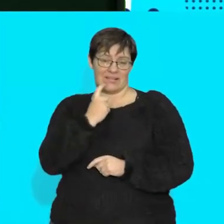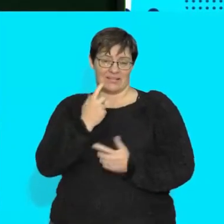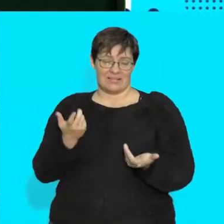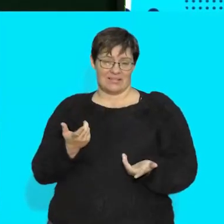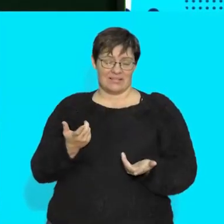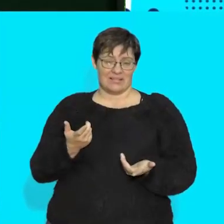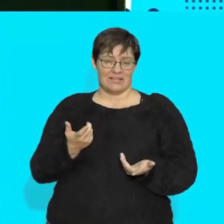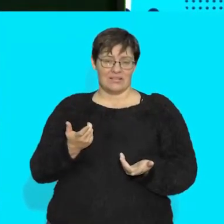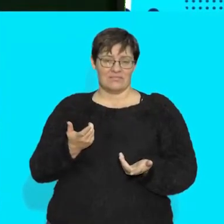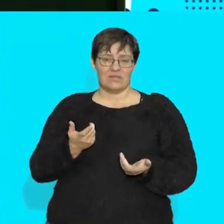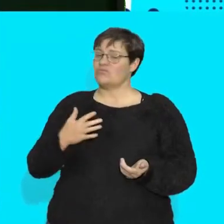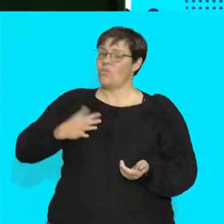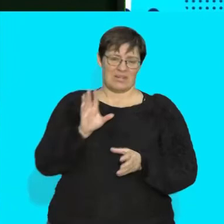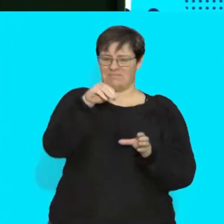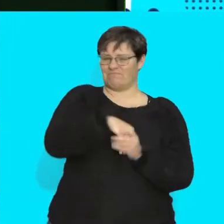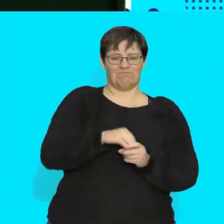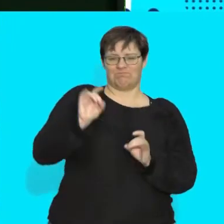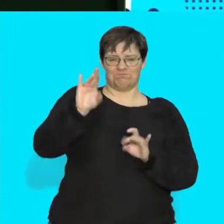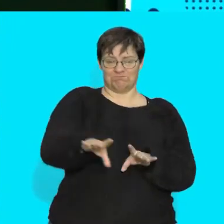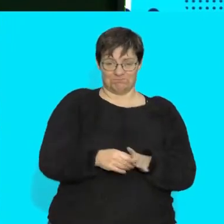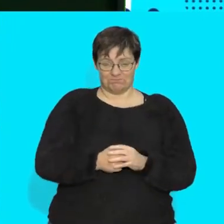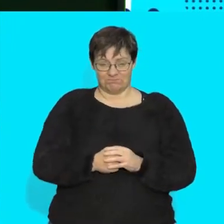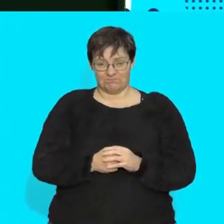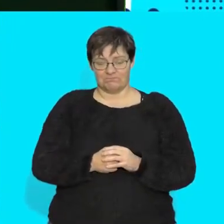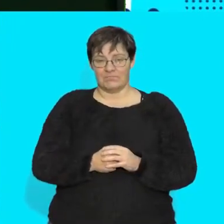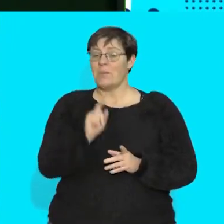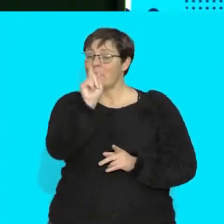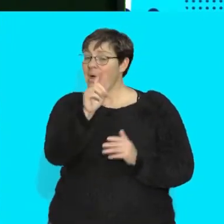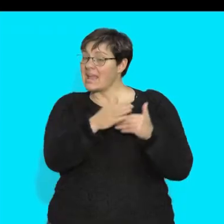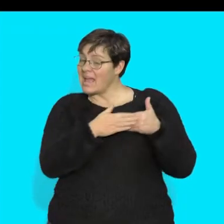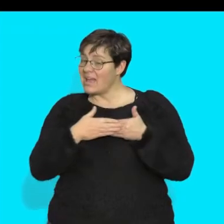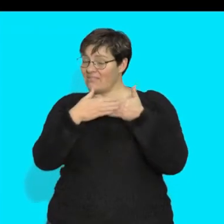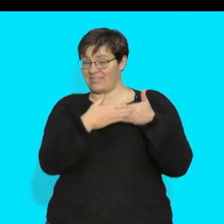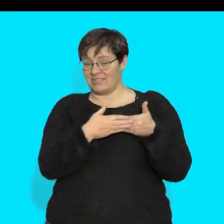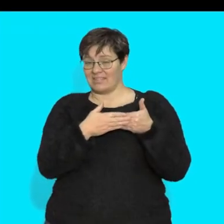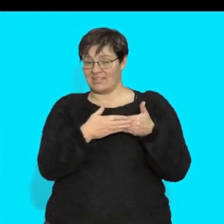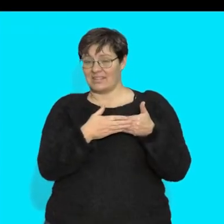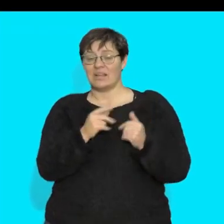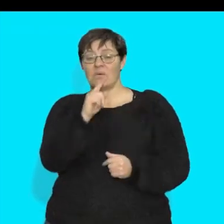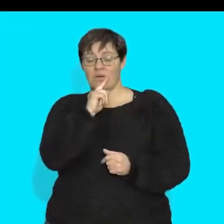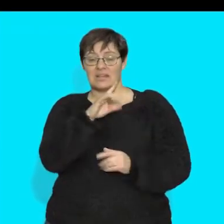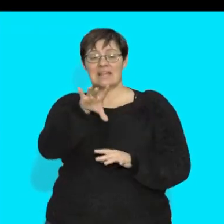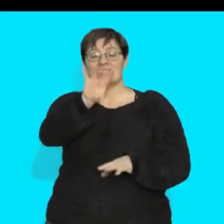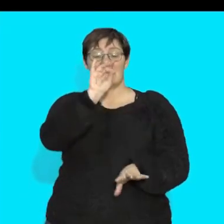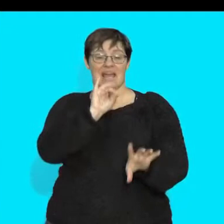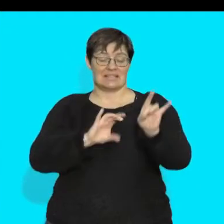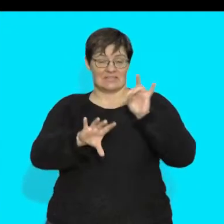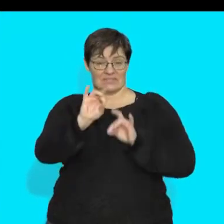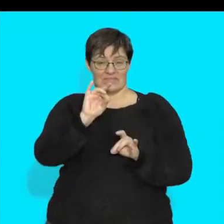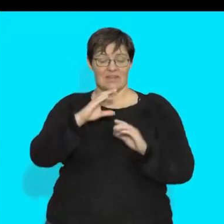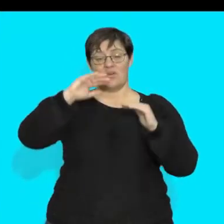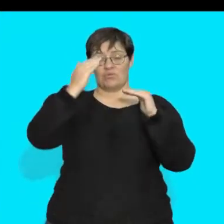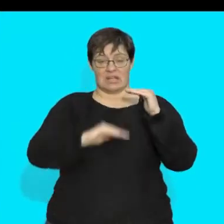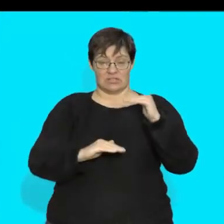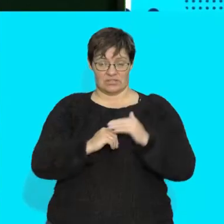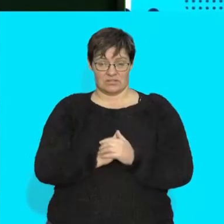metal. And so it doesn't want to get involved. So be very careful. This is called